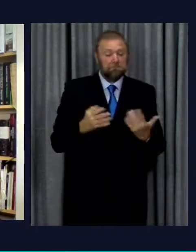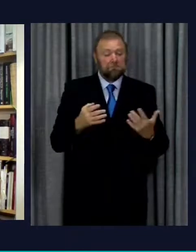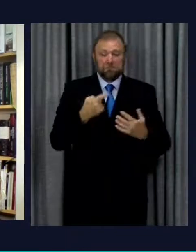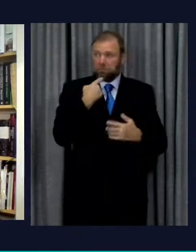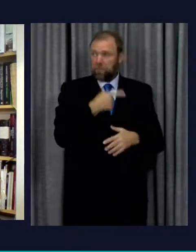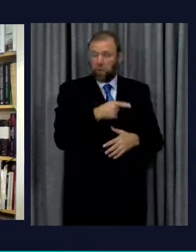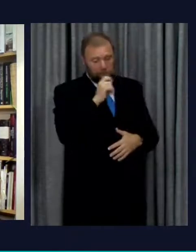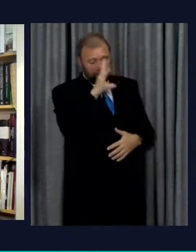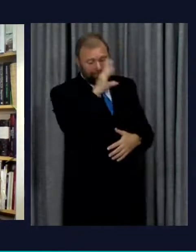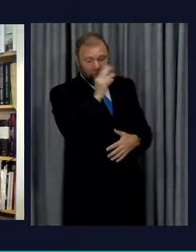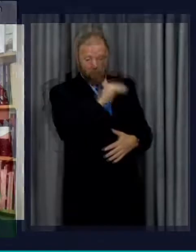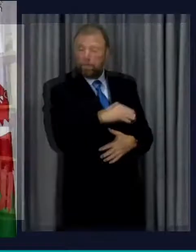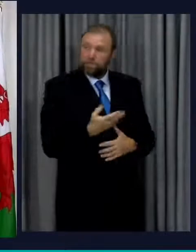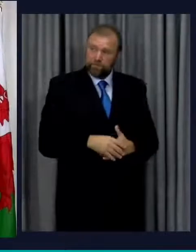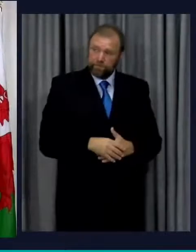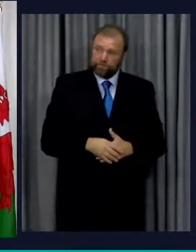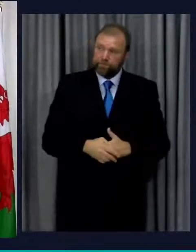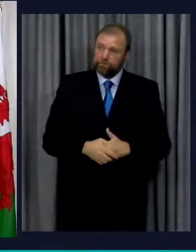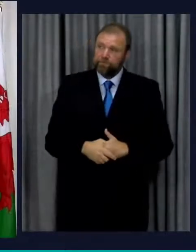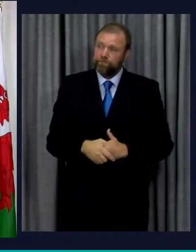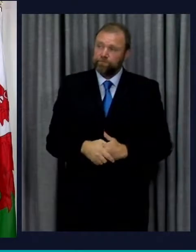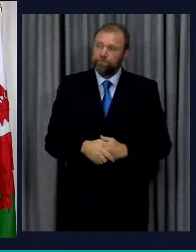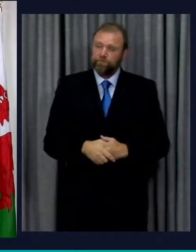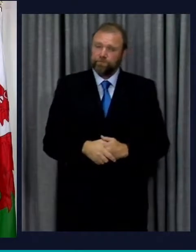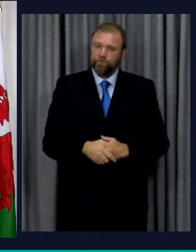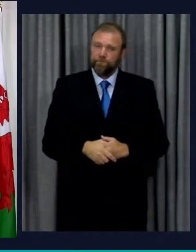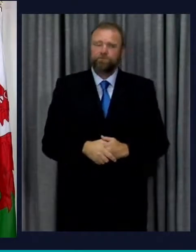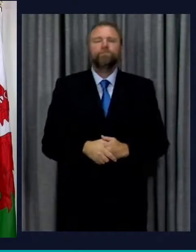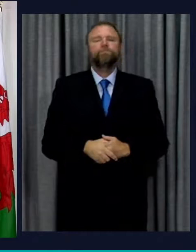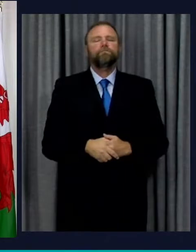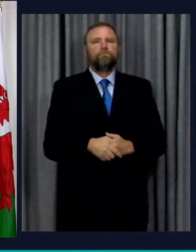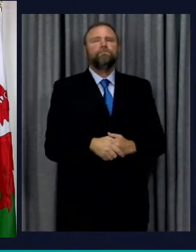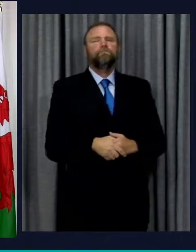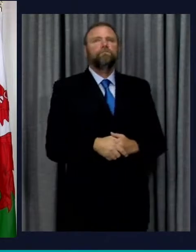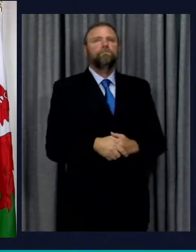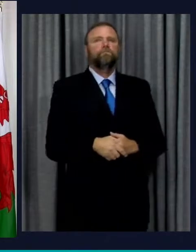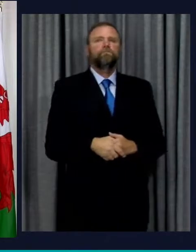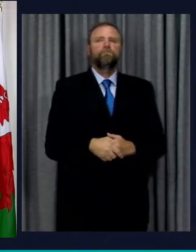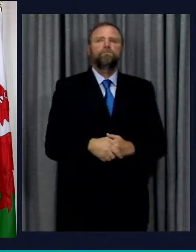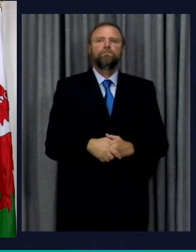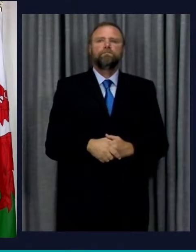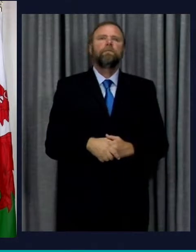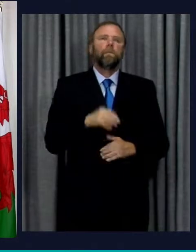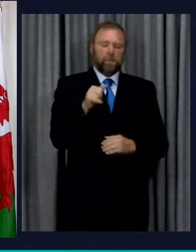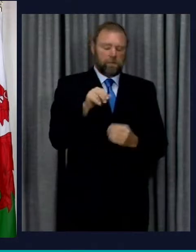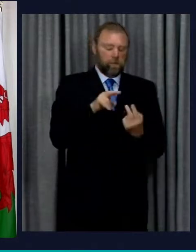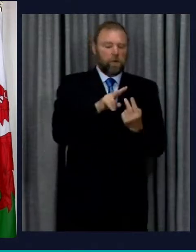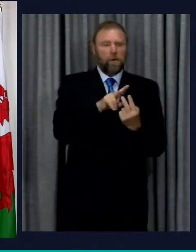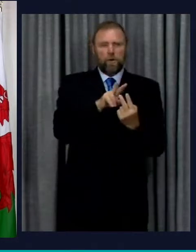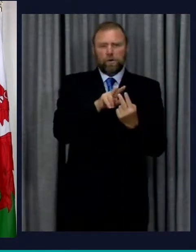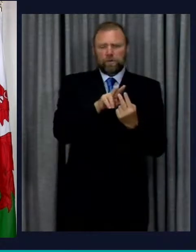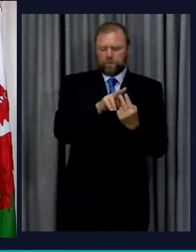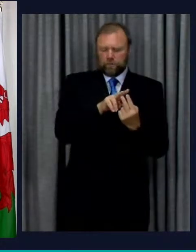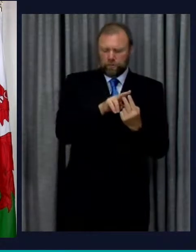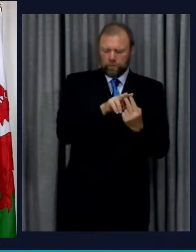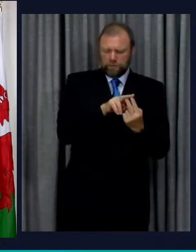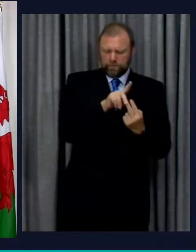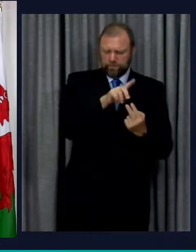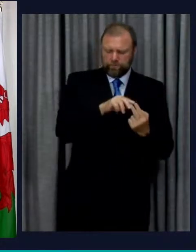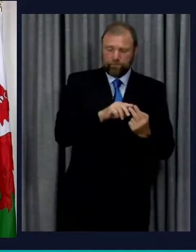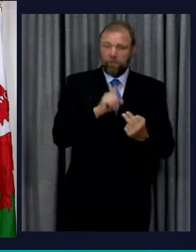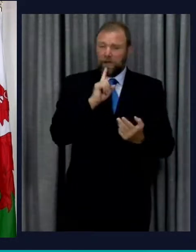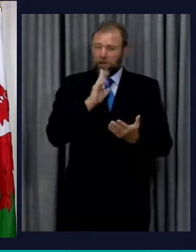kept informed about this. Well, I think there are two slightly different things. The reality is that anybody who is committed